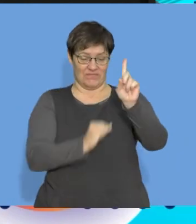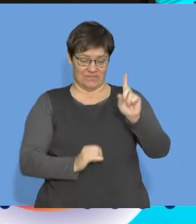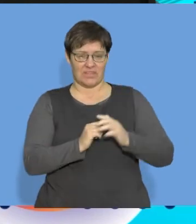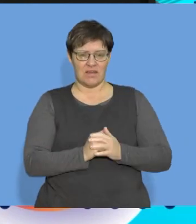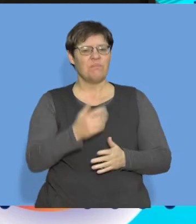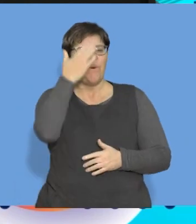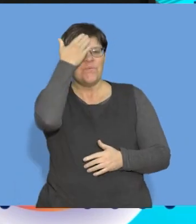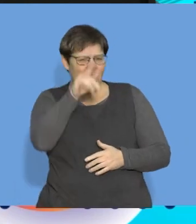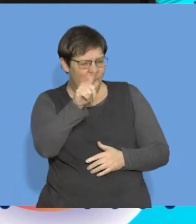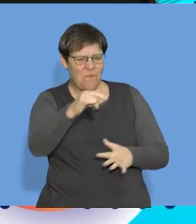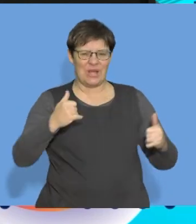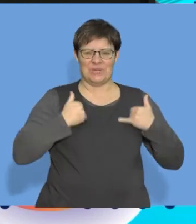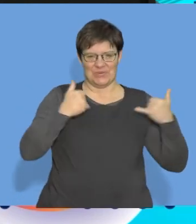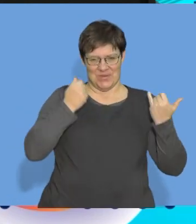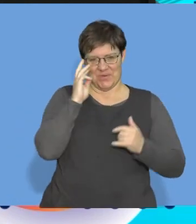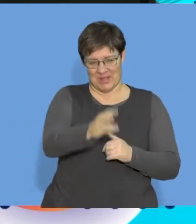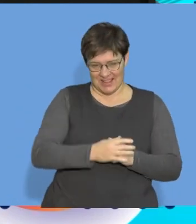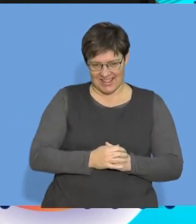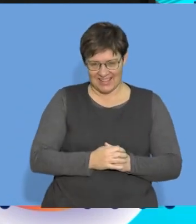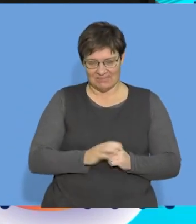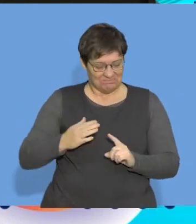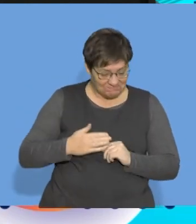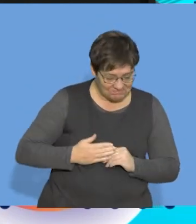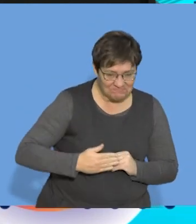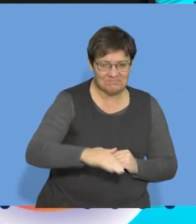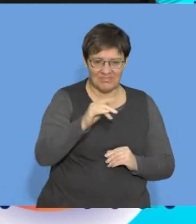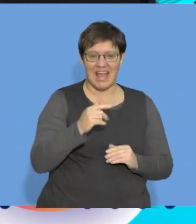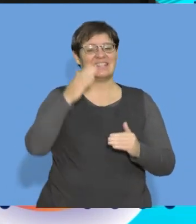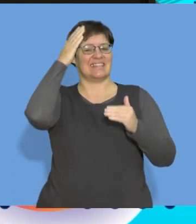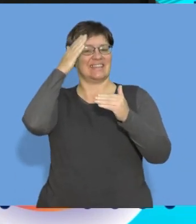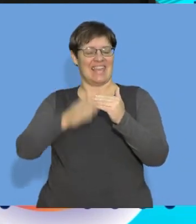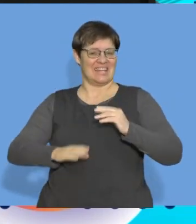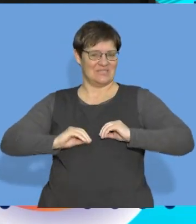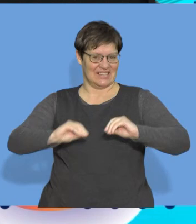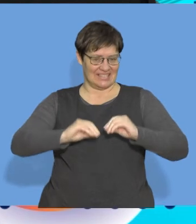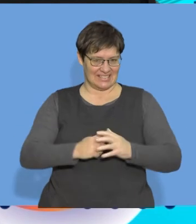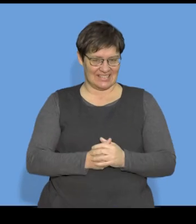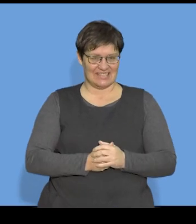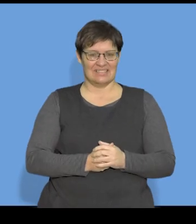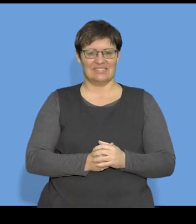you're going to enjoy the lesson throughout until we get to the end.